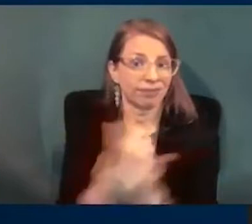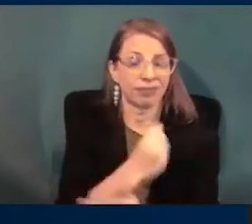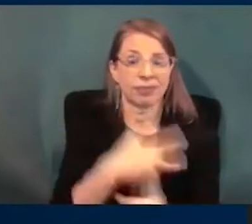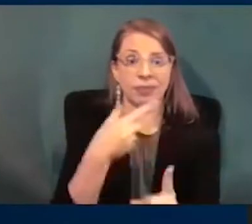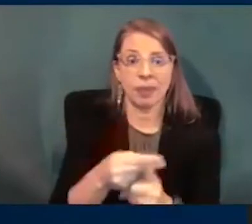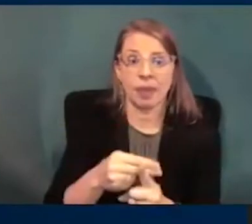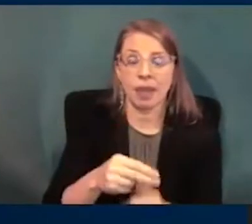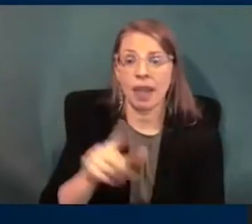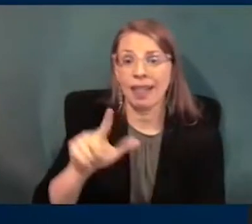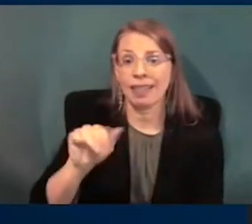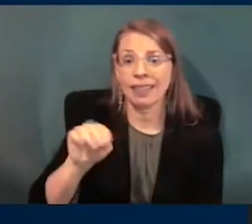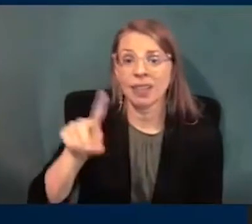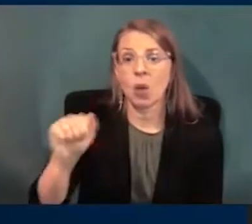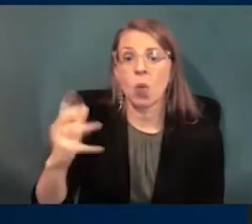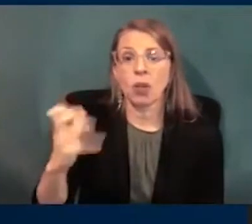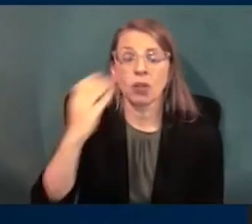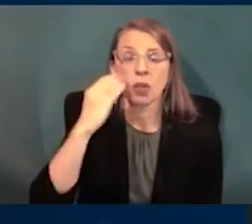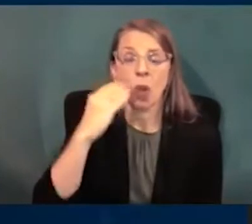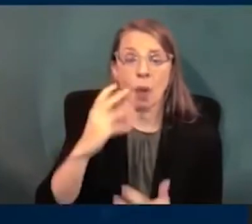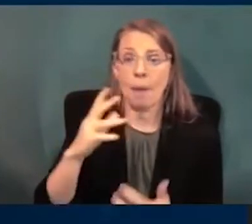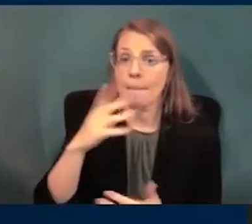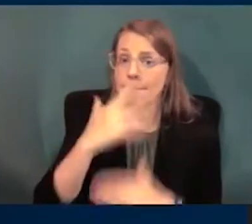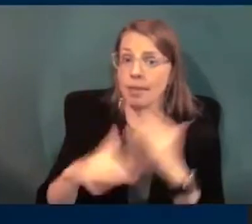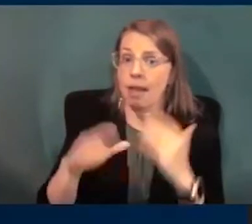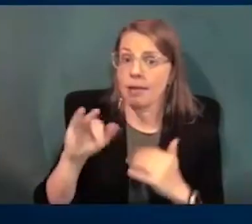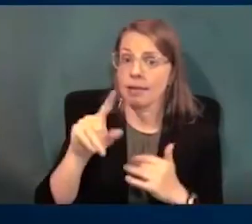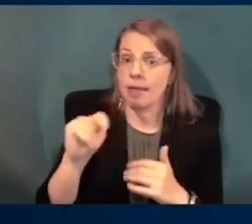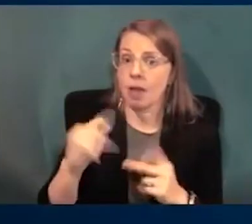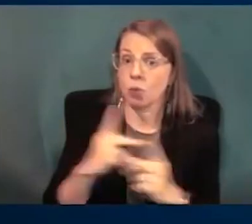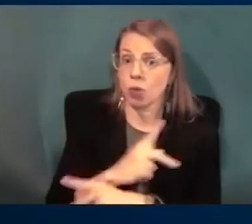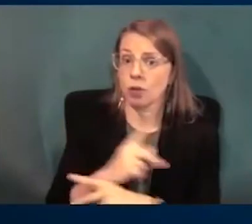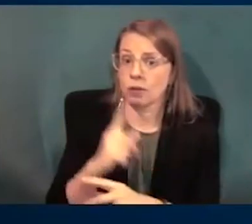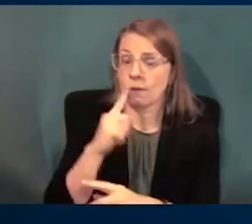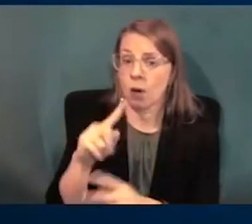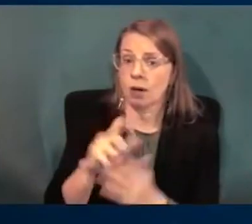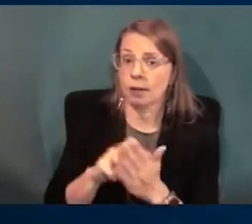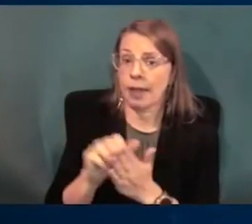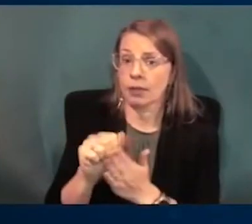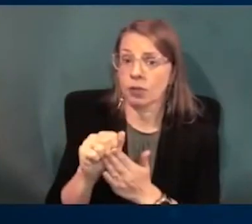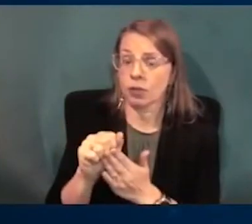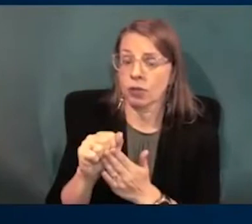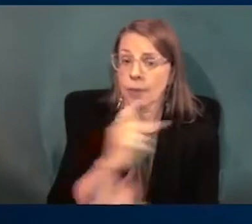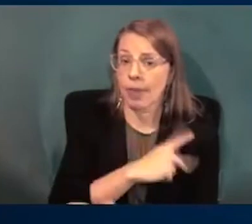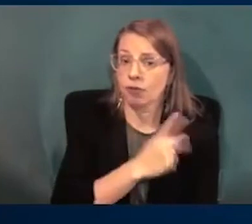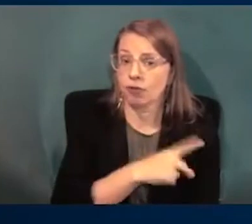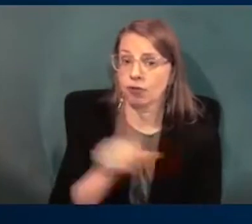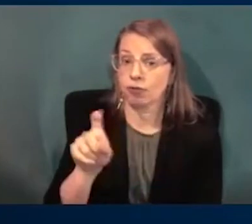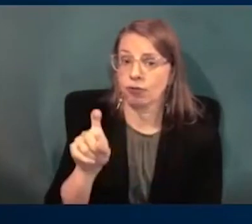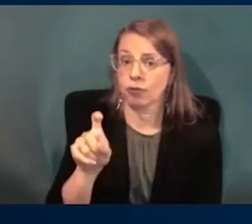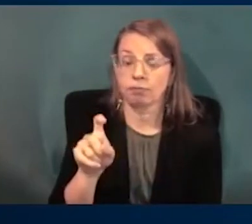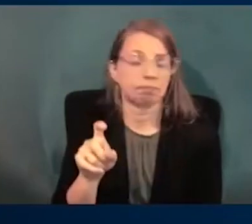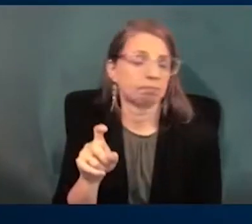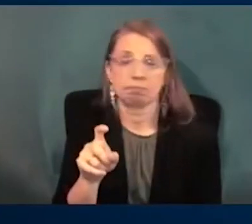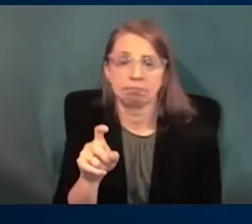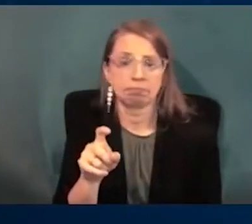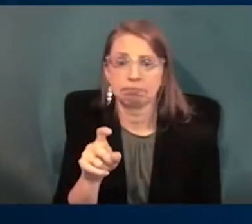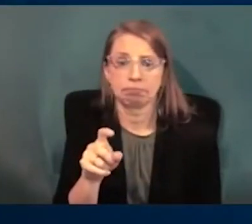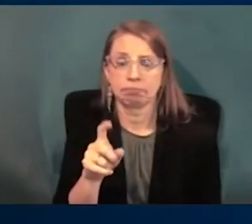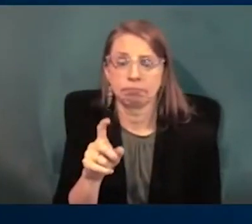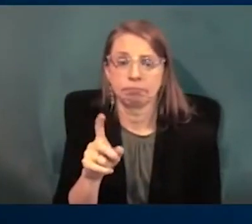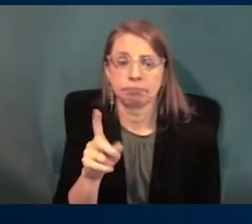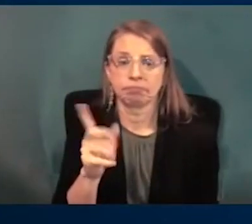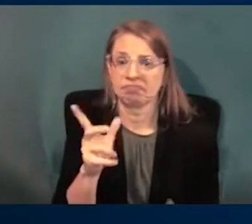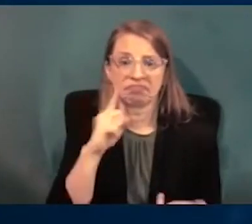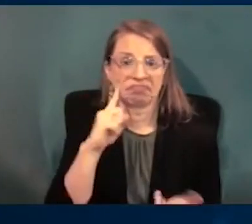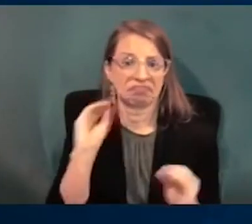than other people? I've not heard that, Hawk. No. I haven't heard that anecdotally on the floors or in the